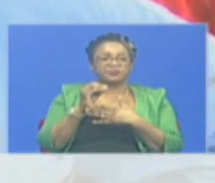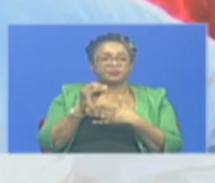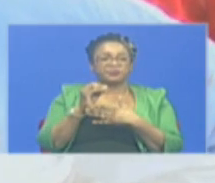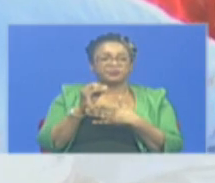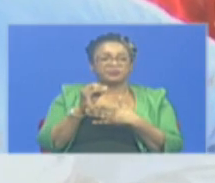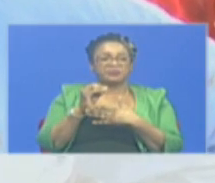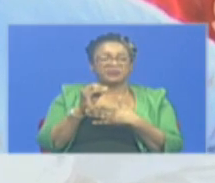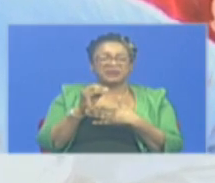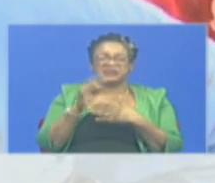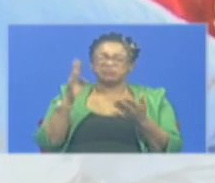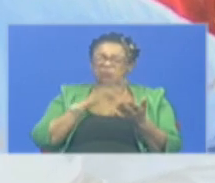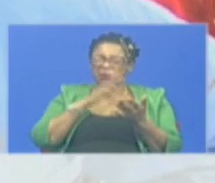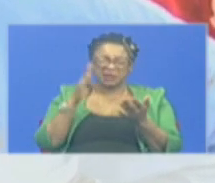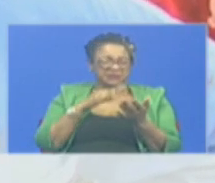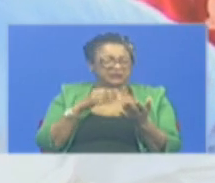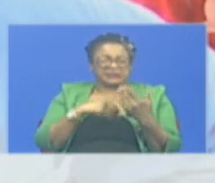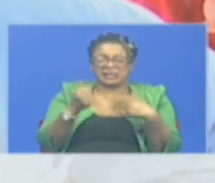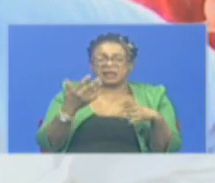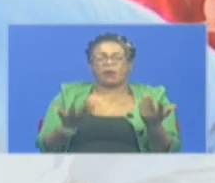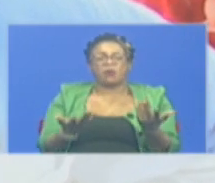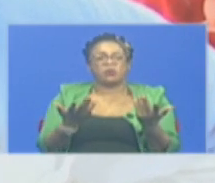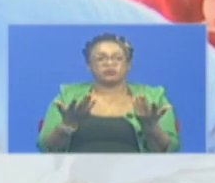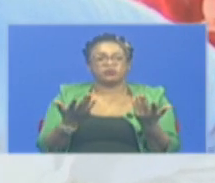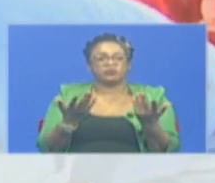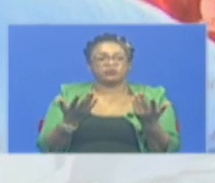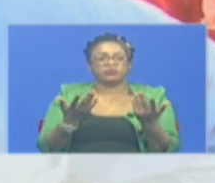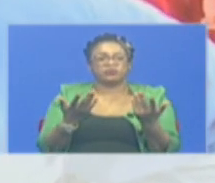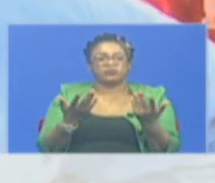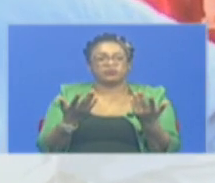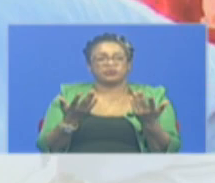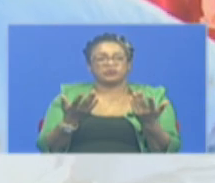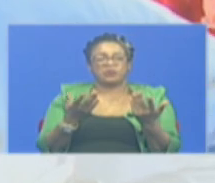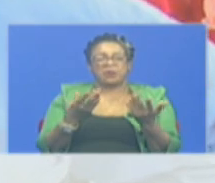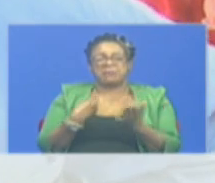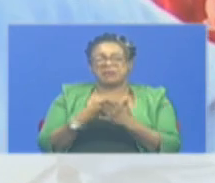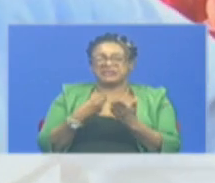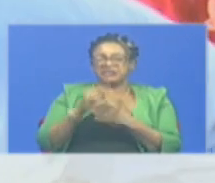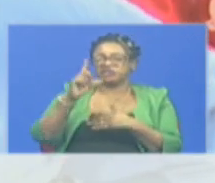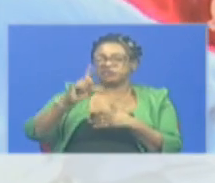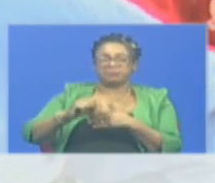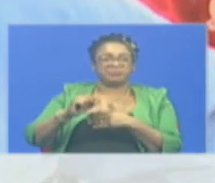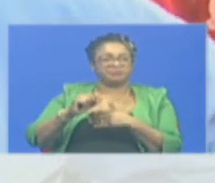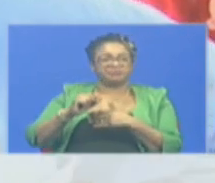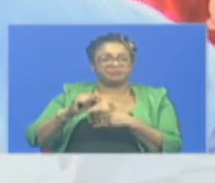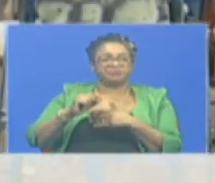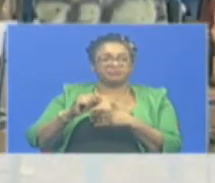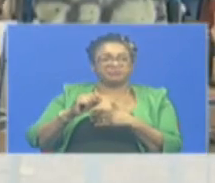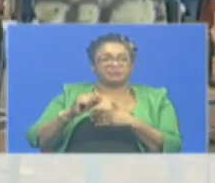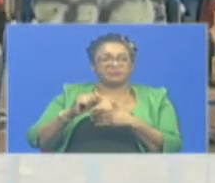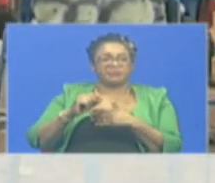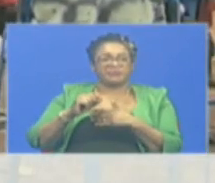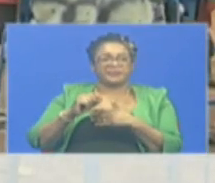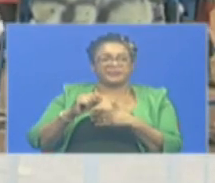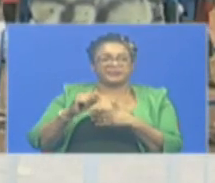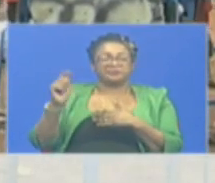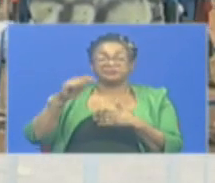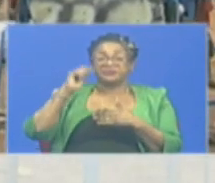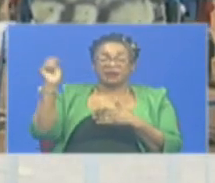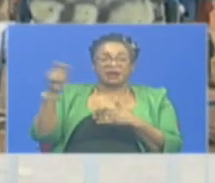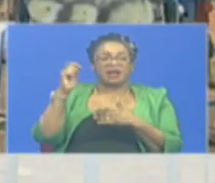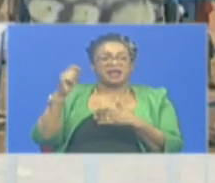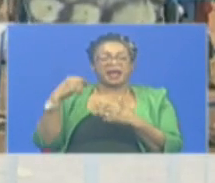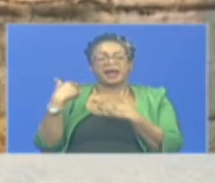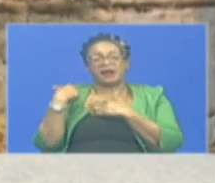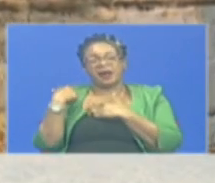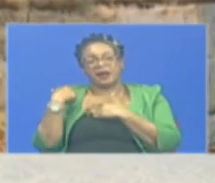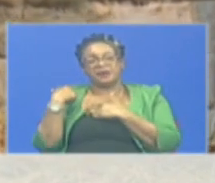hautaiuza venye ulinunua, unauza bei kidogo, definitely unachomeka. Kenya relies on